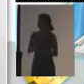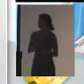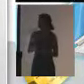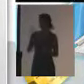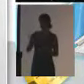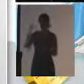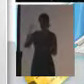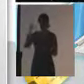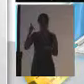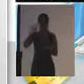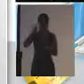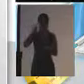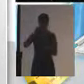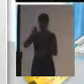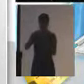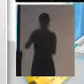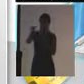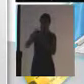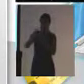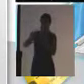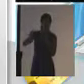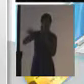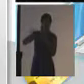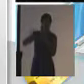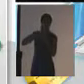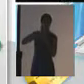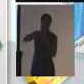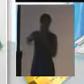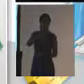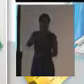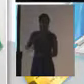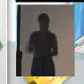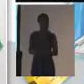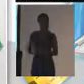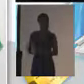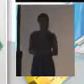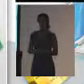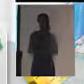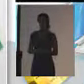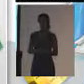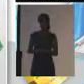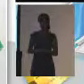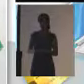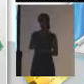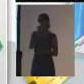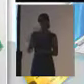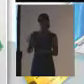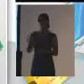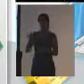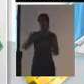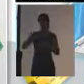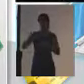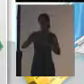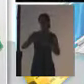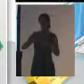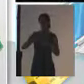feet. It has an ultrasound sensor to measure the progress, distance made,